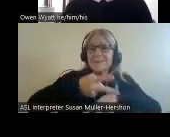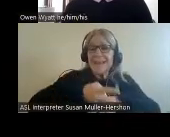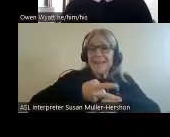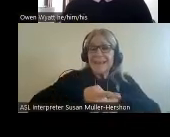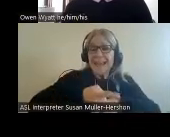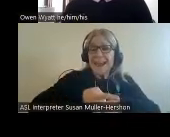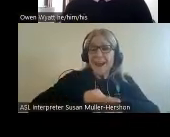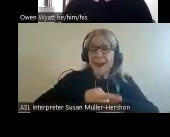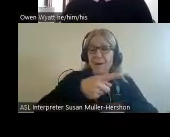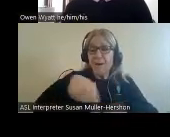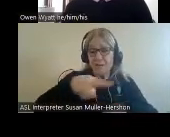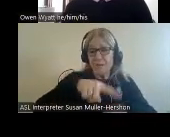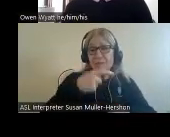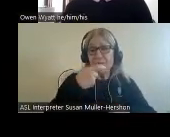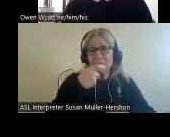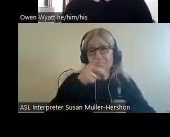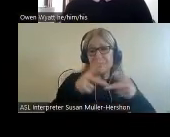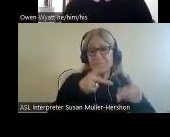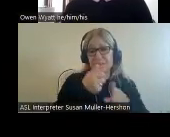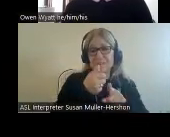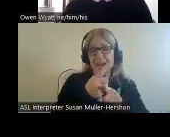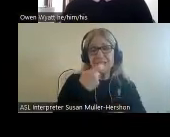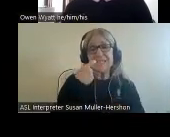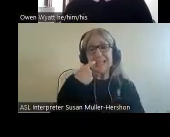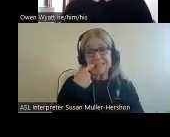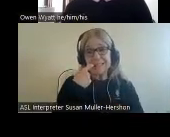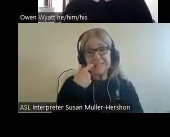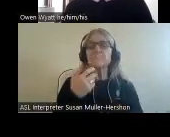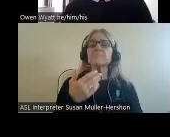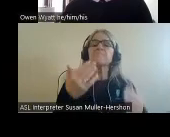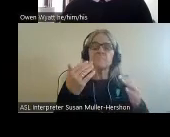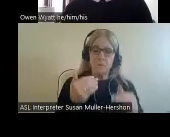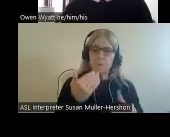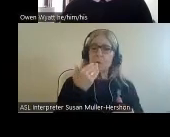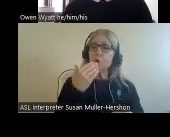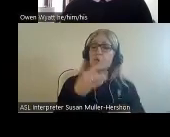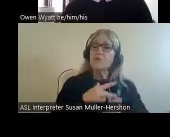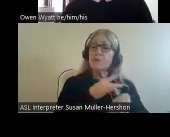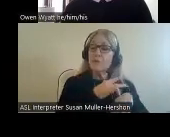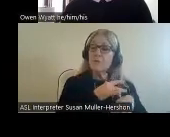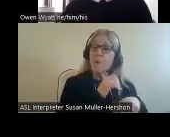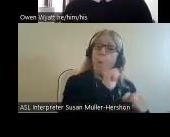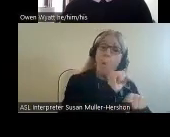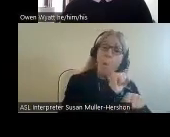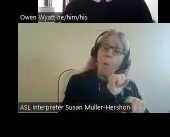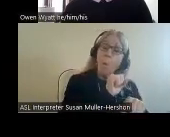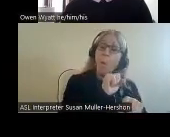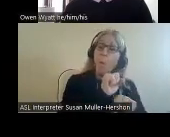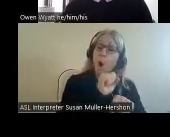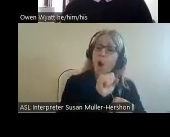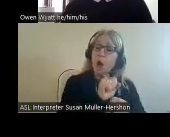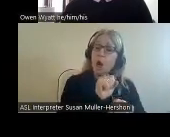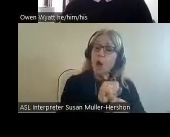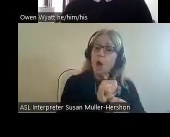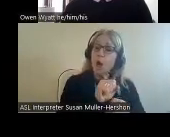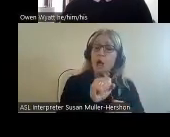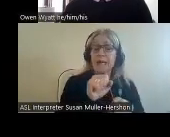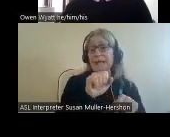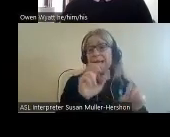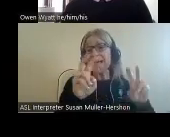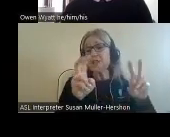those individuals. We're a good resource for workplace issues that may come up. So that's because